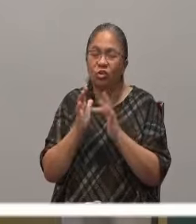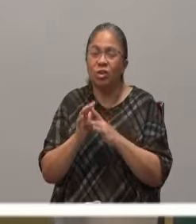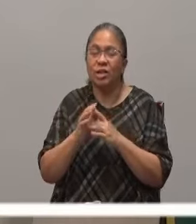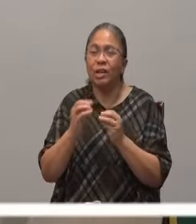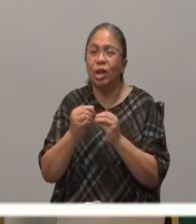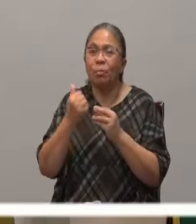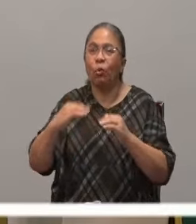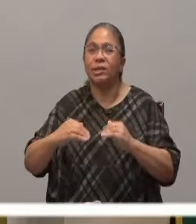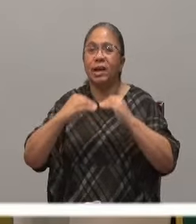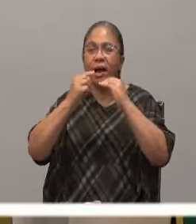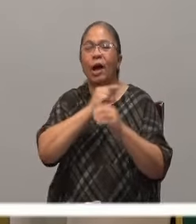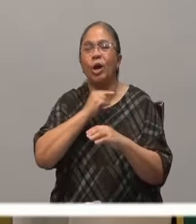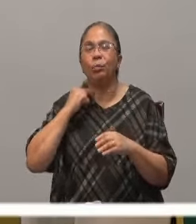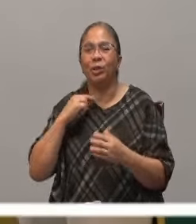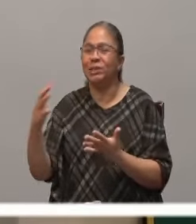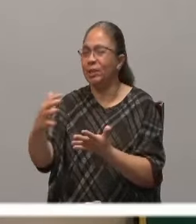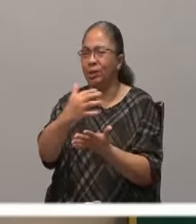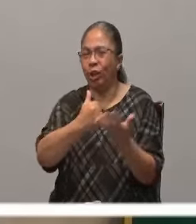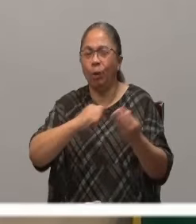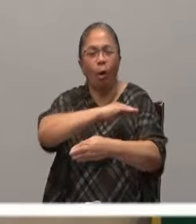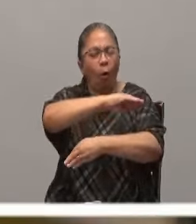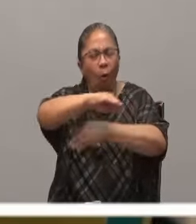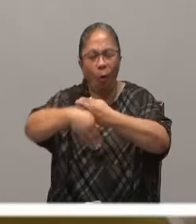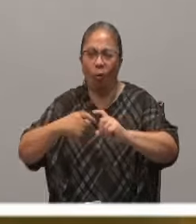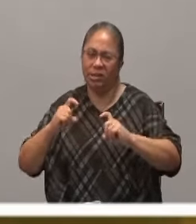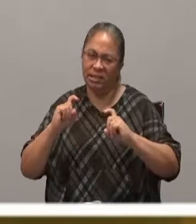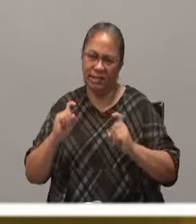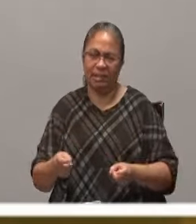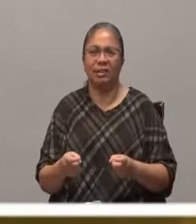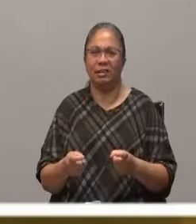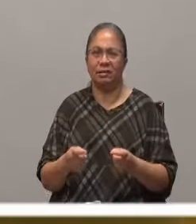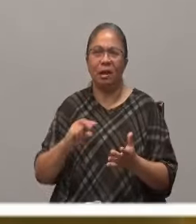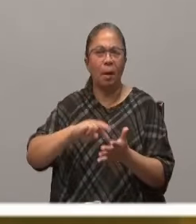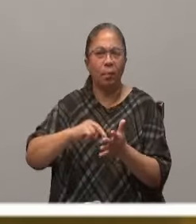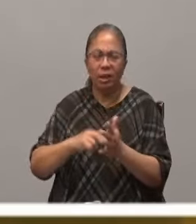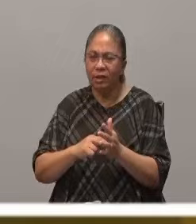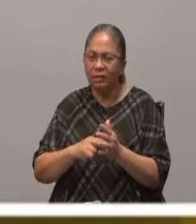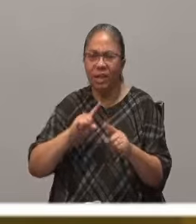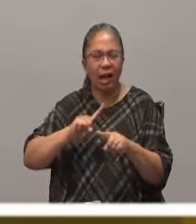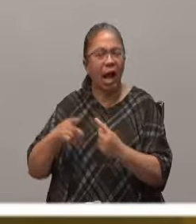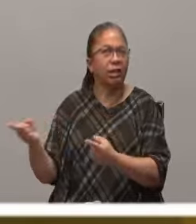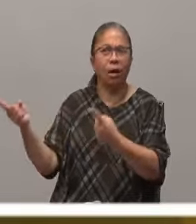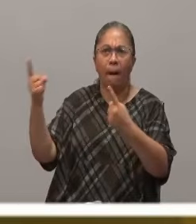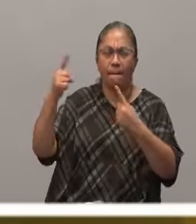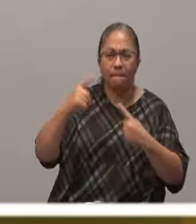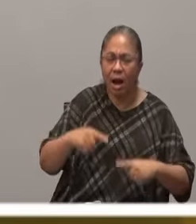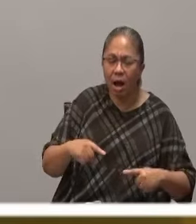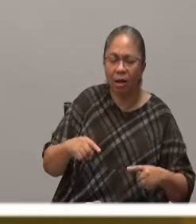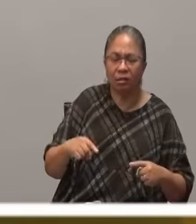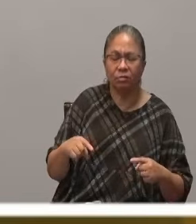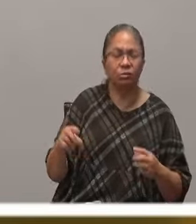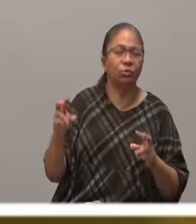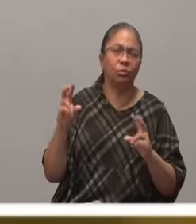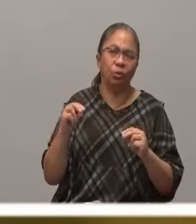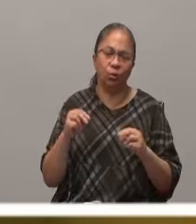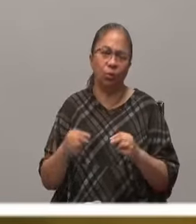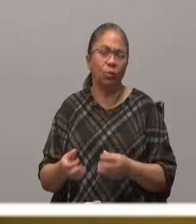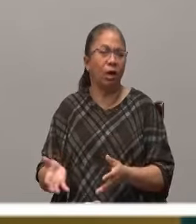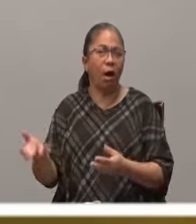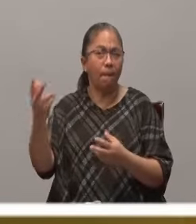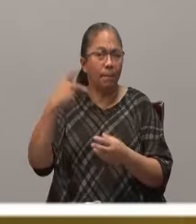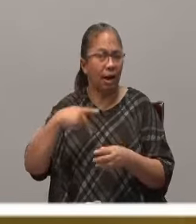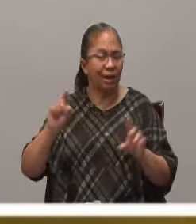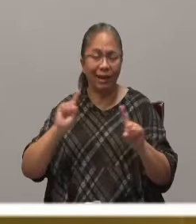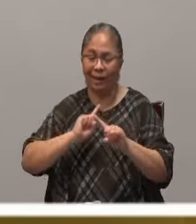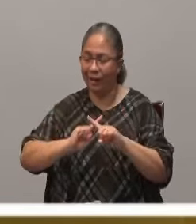world. That means that there's no return for your sin because it has been absorbed in that single act of